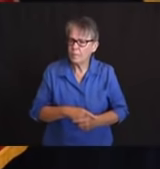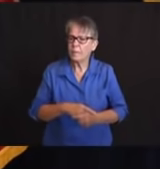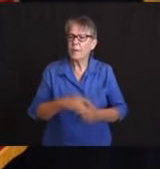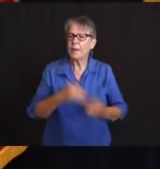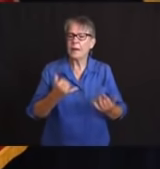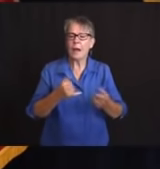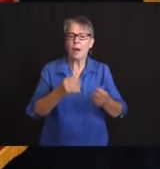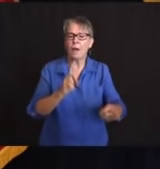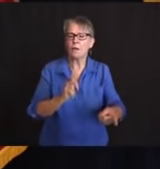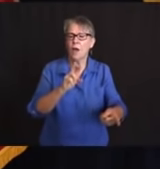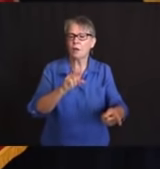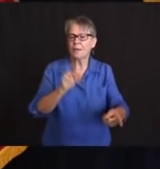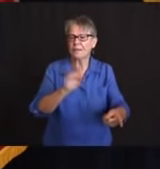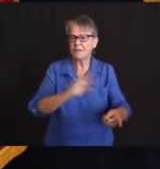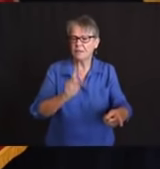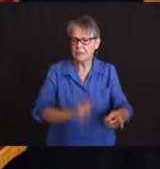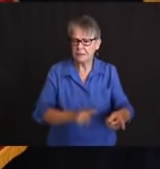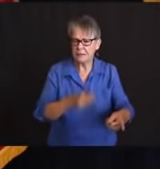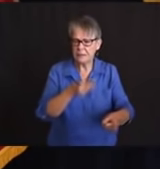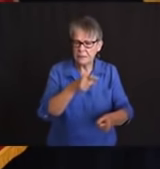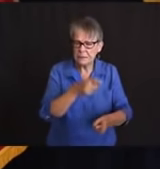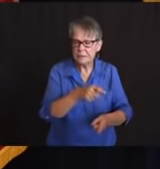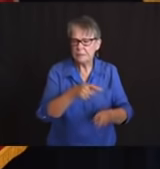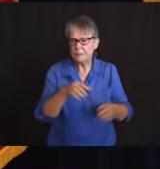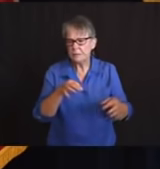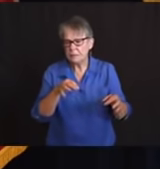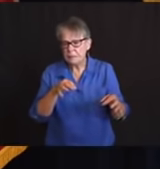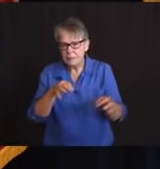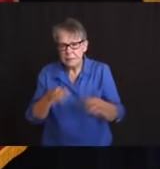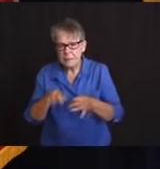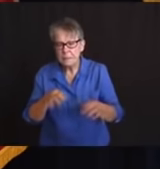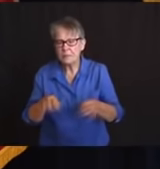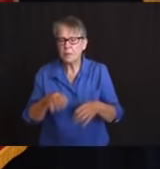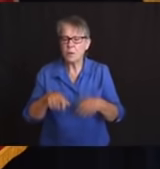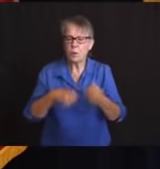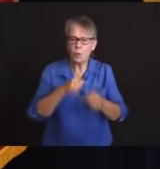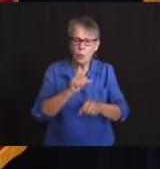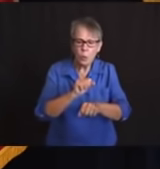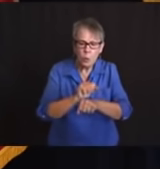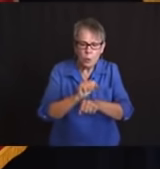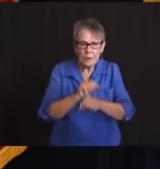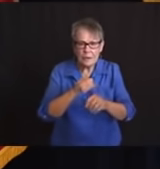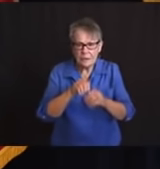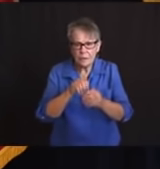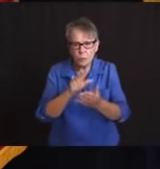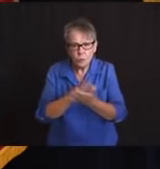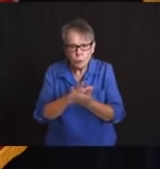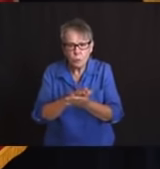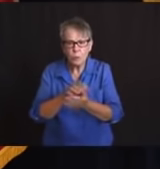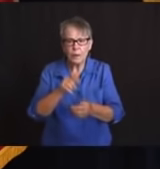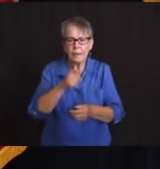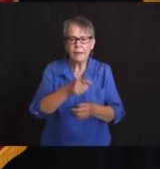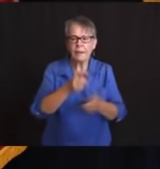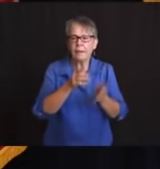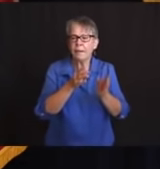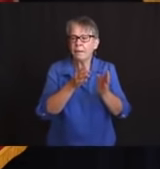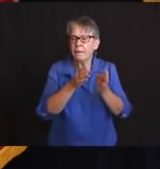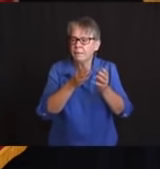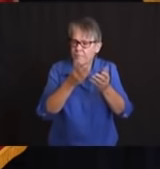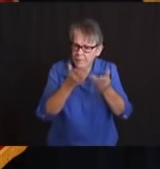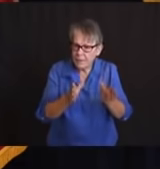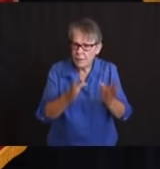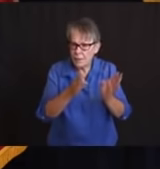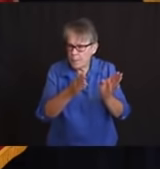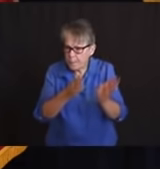districts to get them done as soon as possible, and then they're required to put them up on their website so parents and everybody can see them. So the